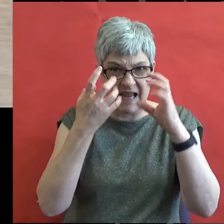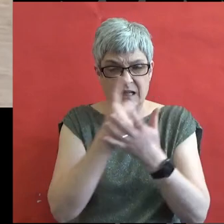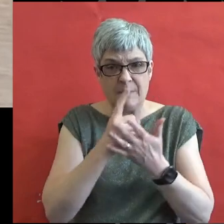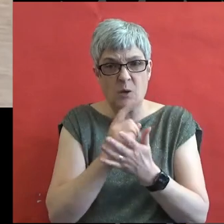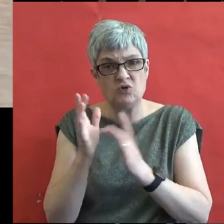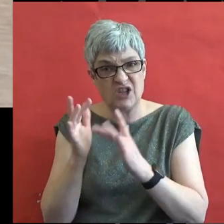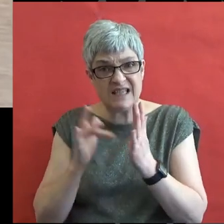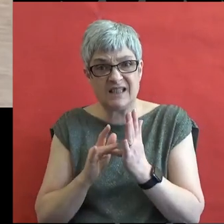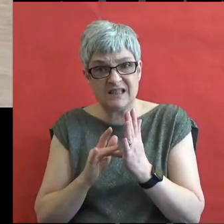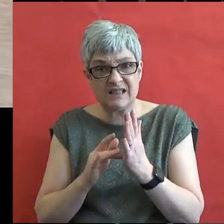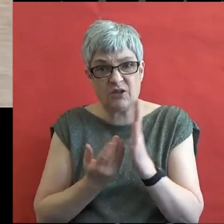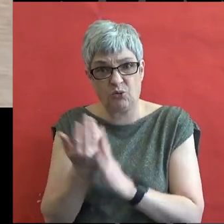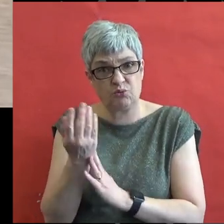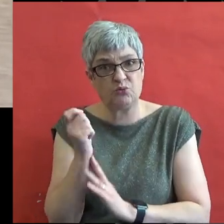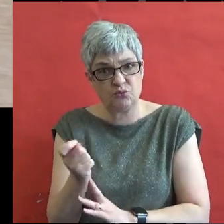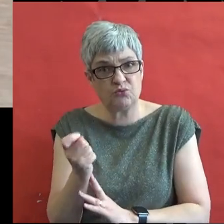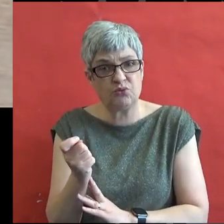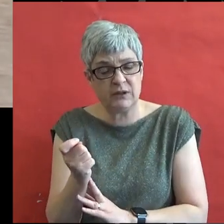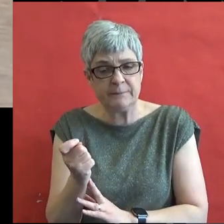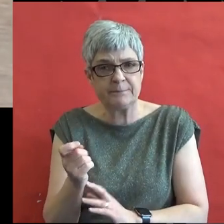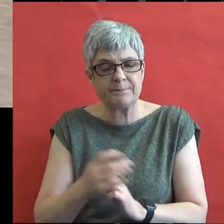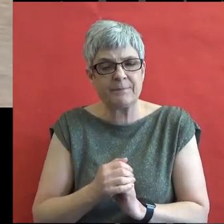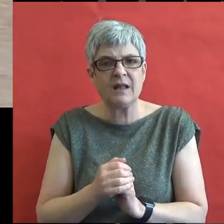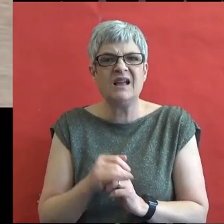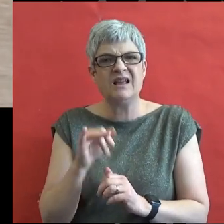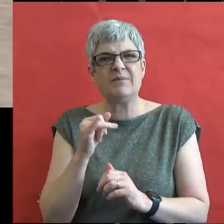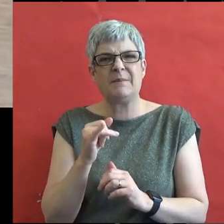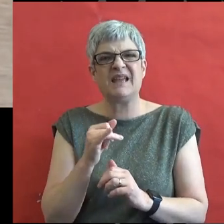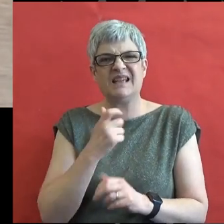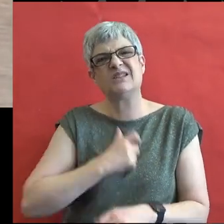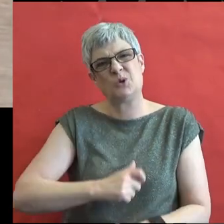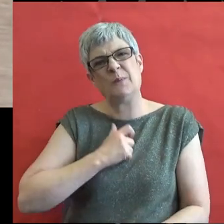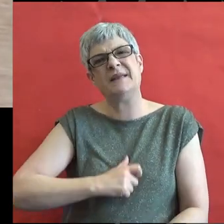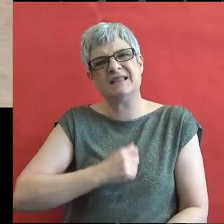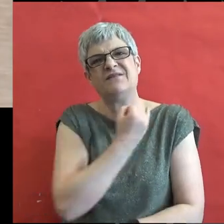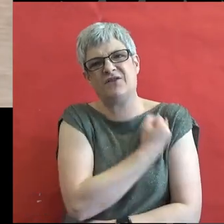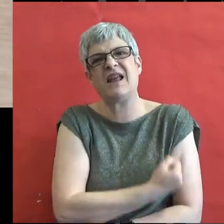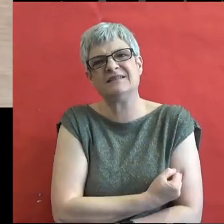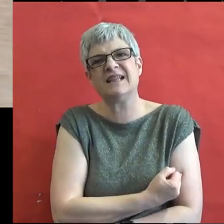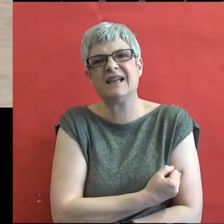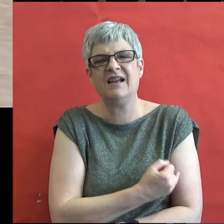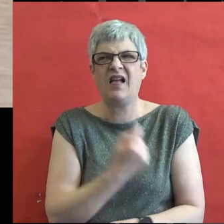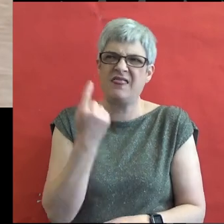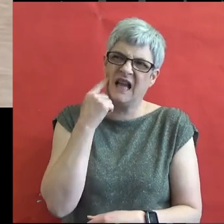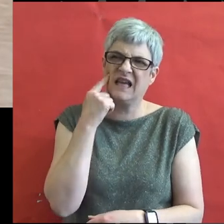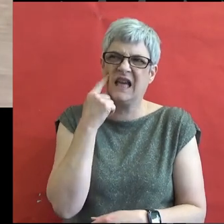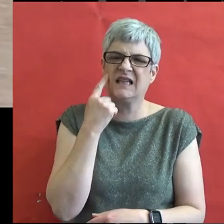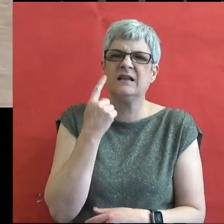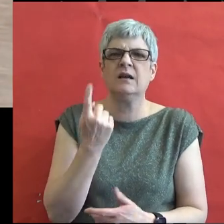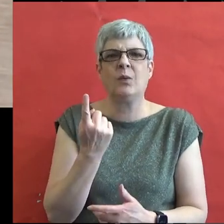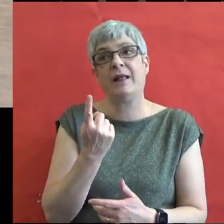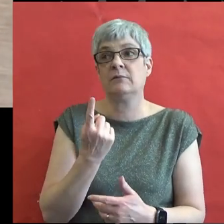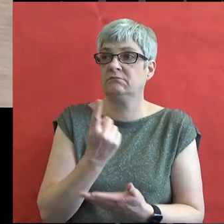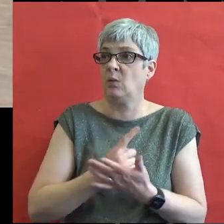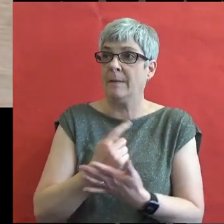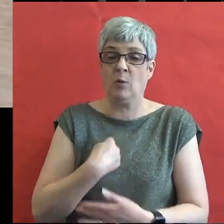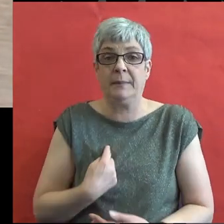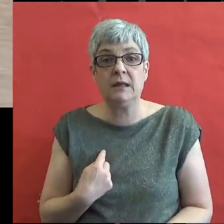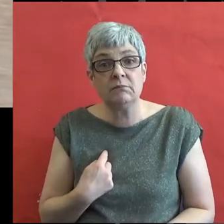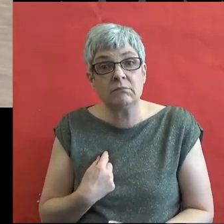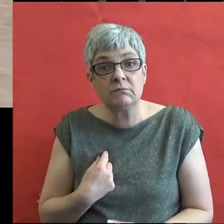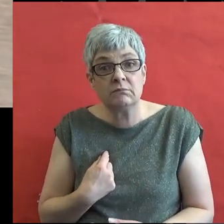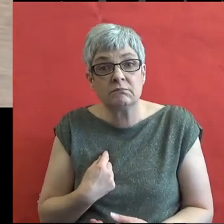through? I suppose it's a common human frailty, thinking, "Well, what about me?"